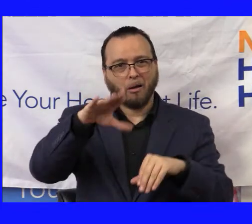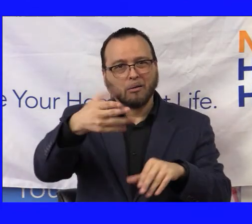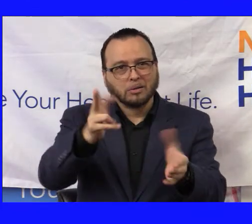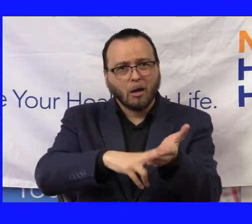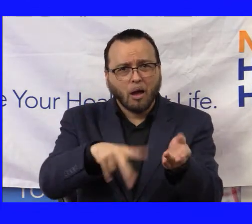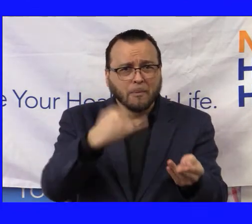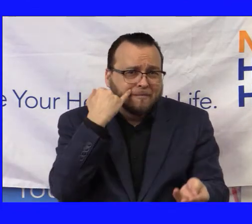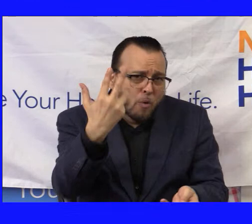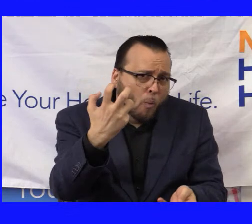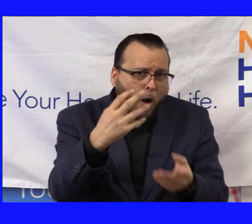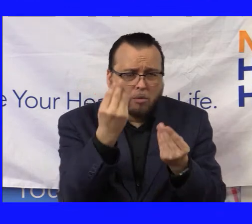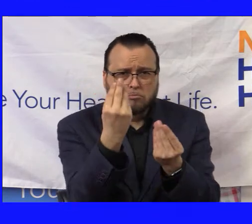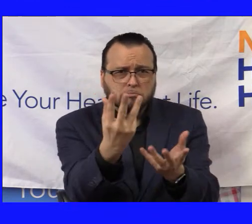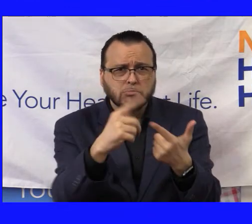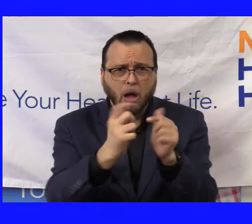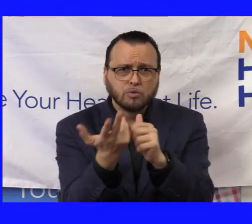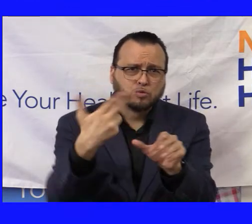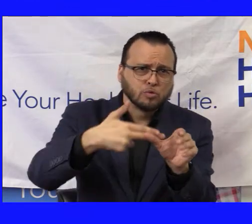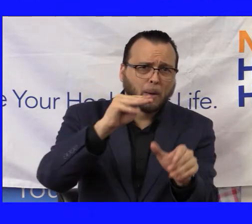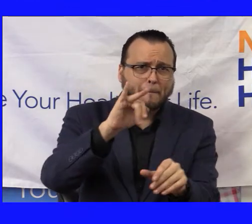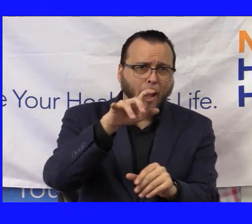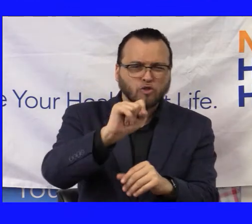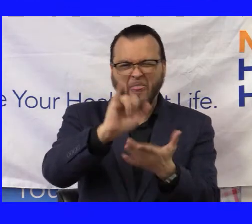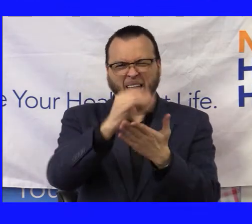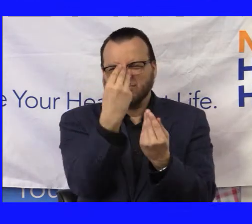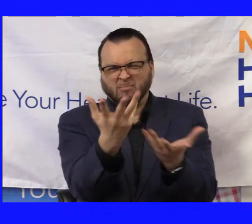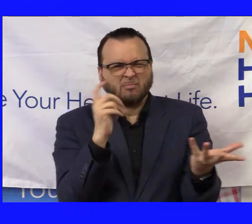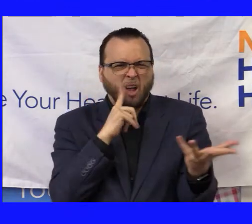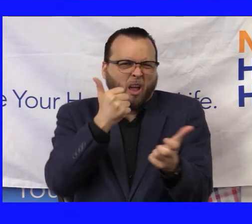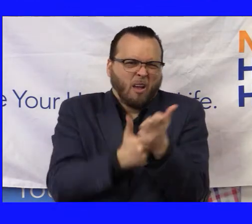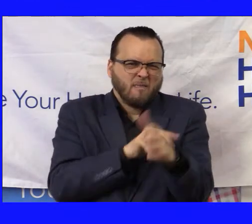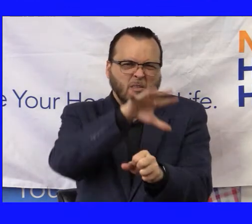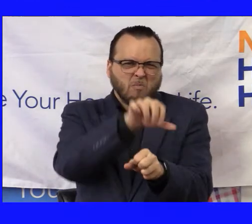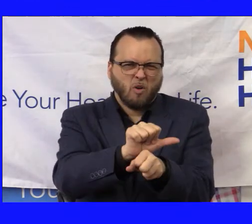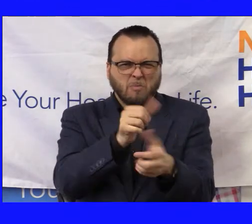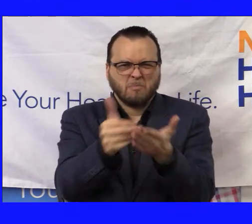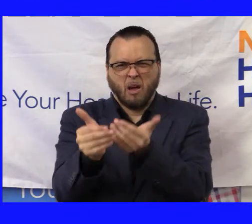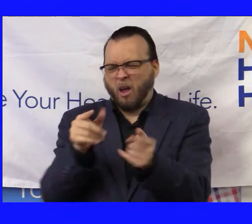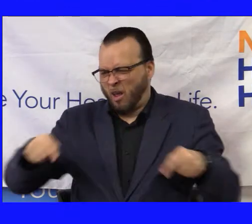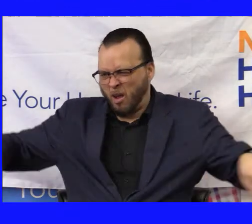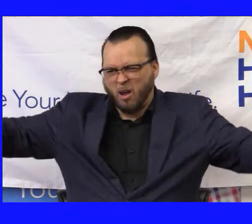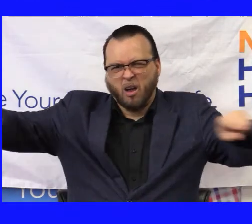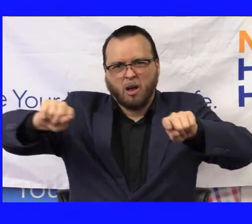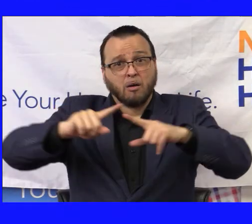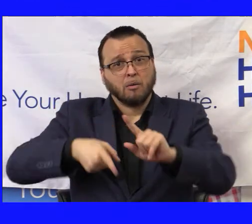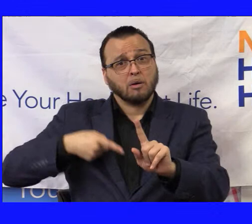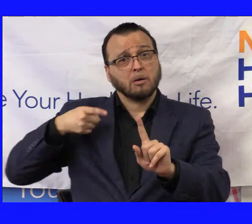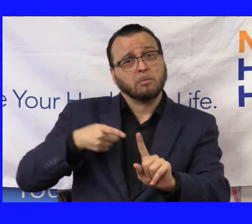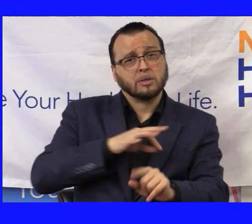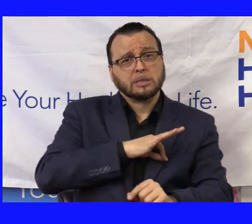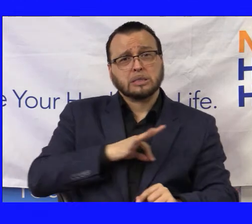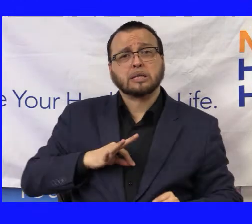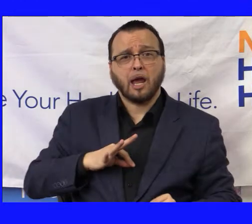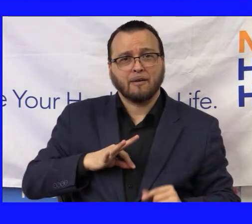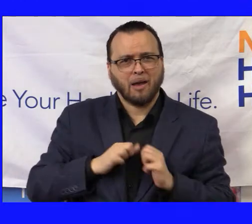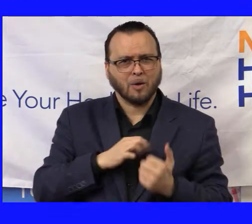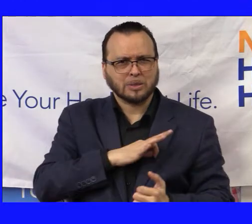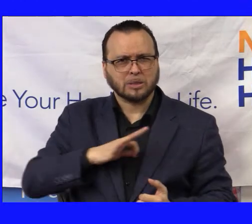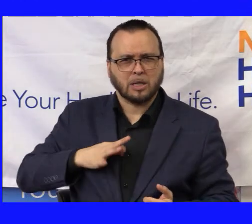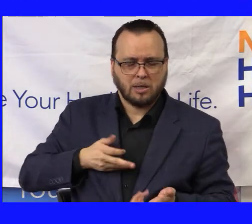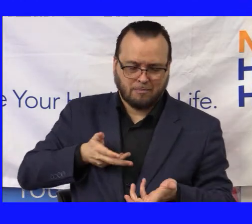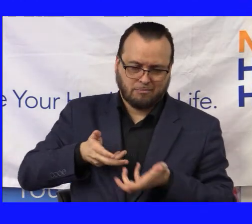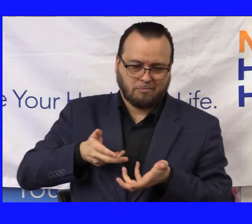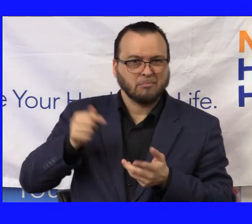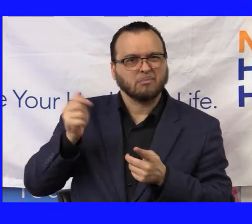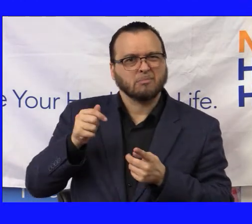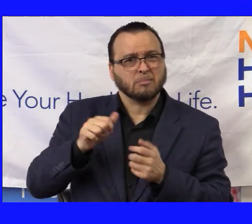There's information on how to sign up for MyChart. Really what it comes down to is staff engagement, talking to patients about value